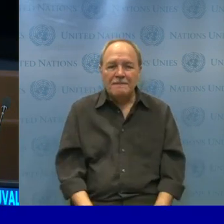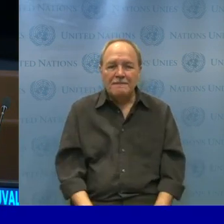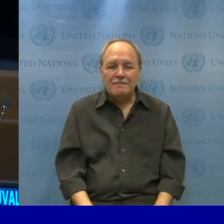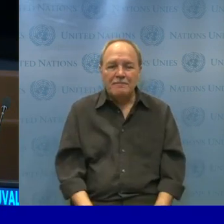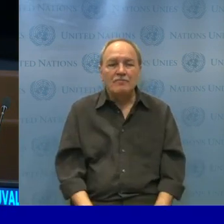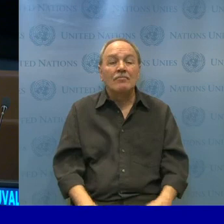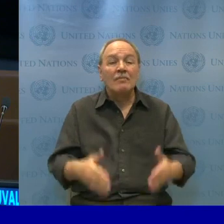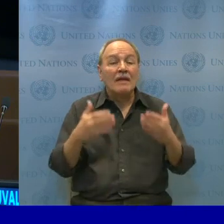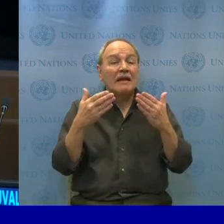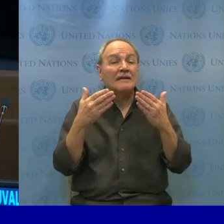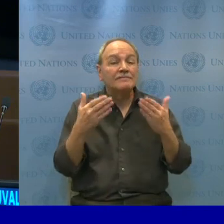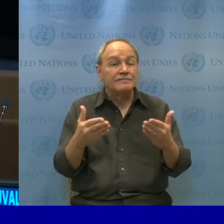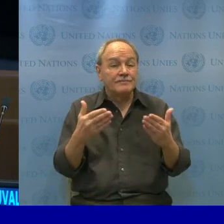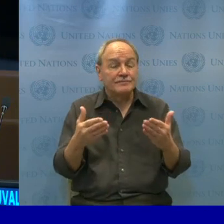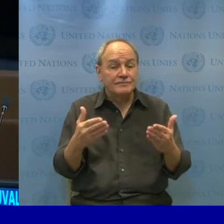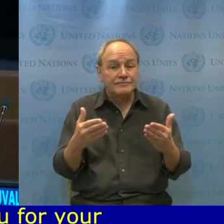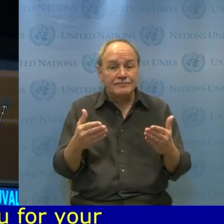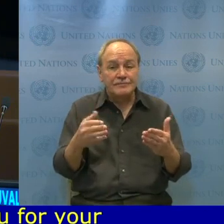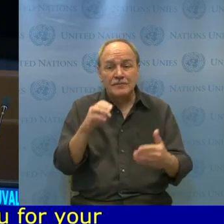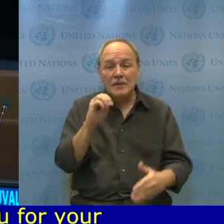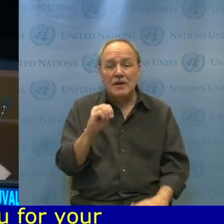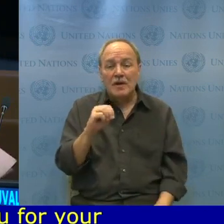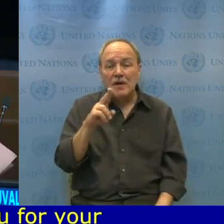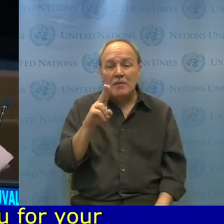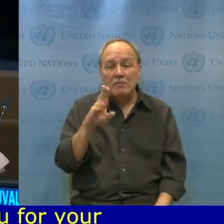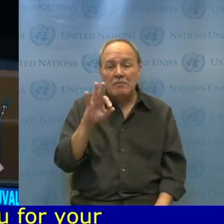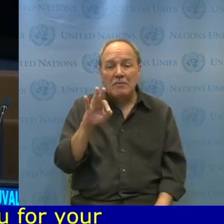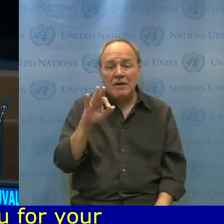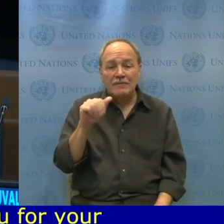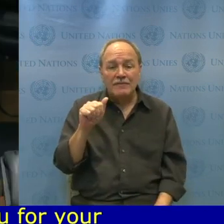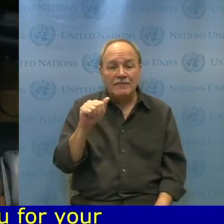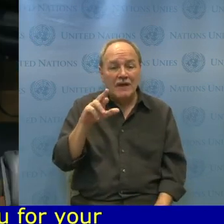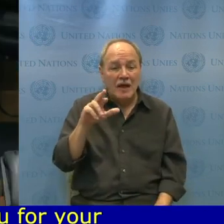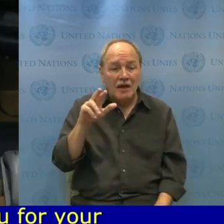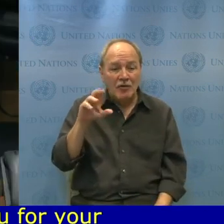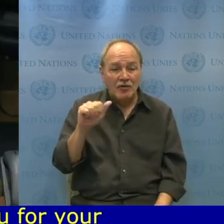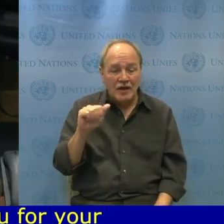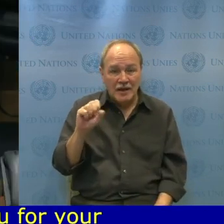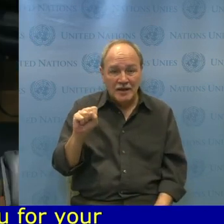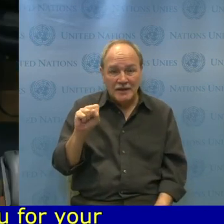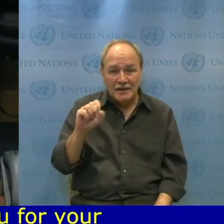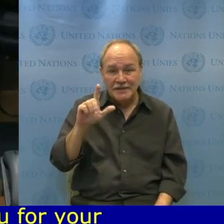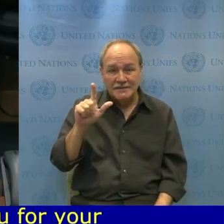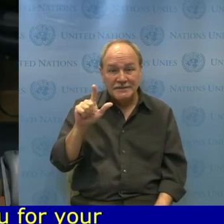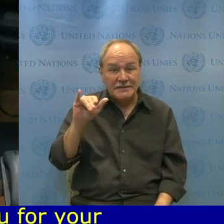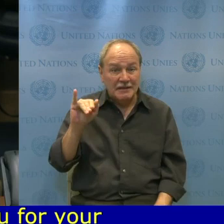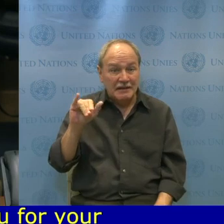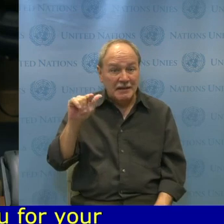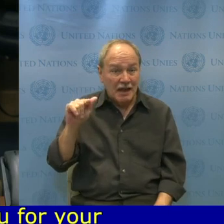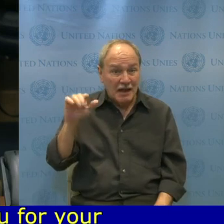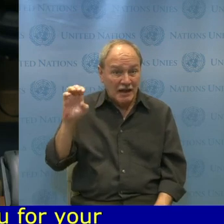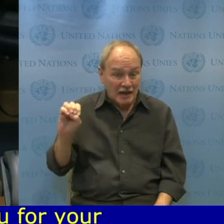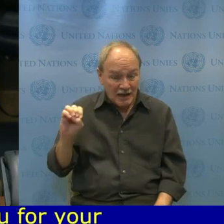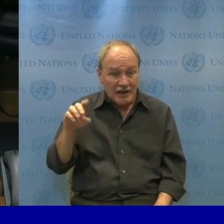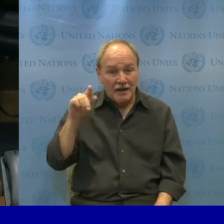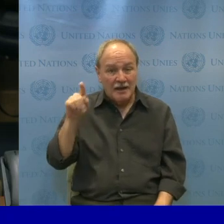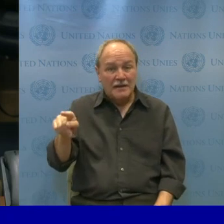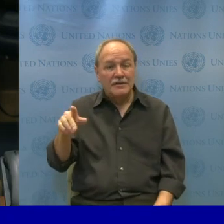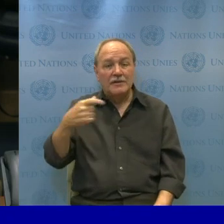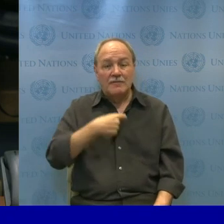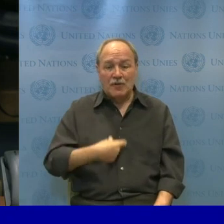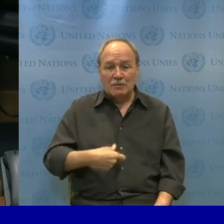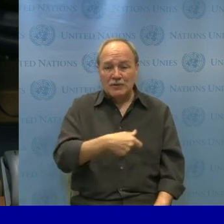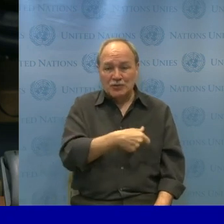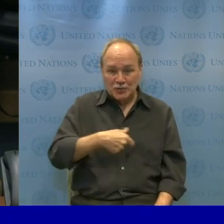I now recognise Mr. Matthias Leick, Deputy Director, Federal Bureau for the Equality of People with Disabilities from Switzerland, to